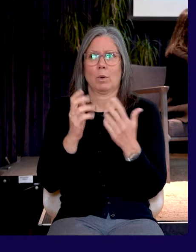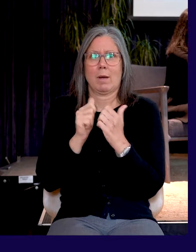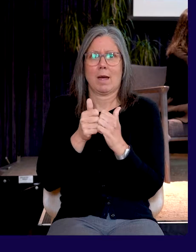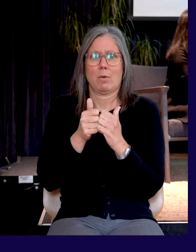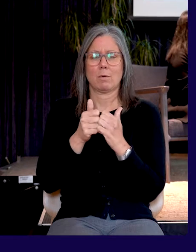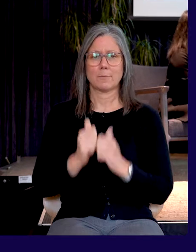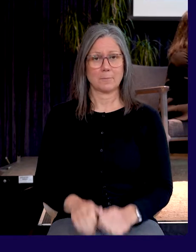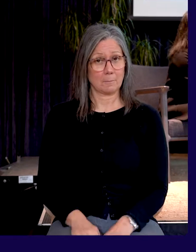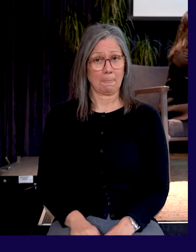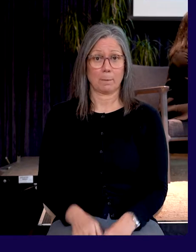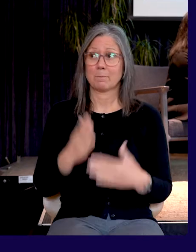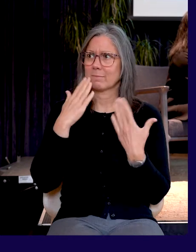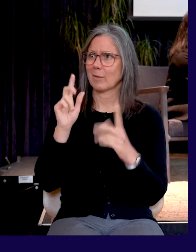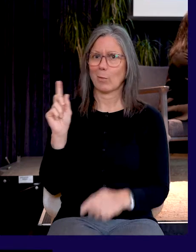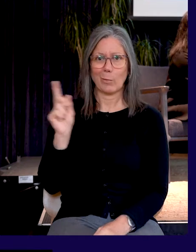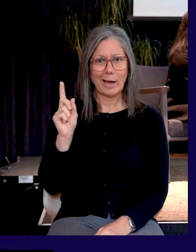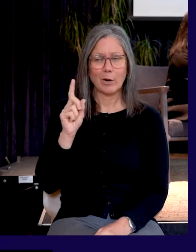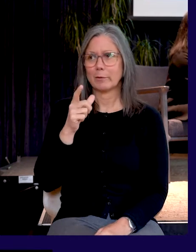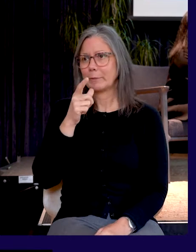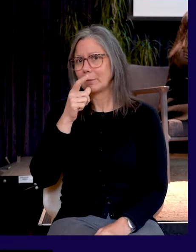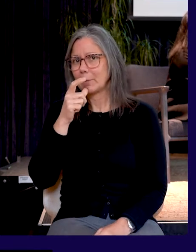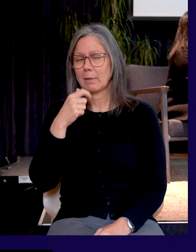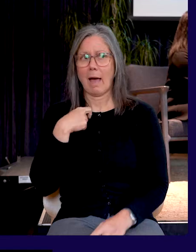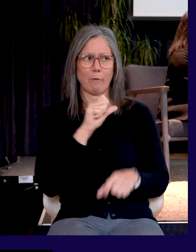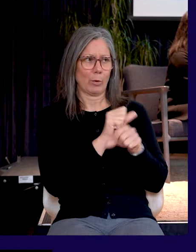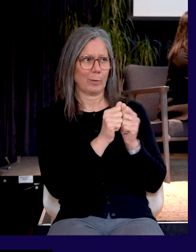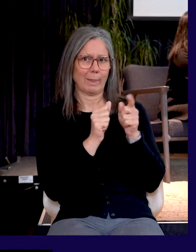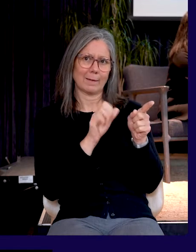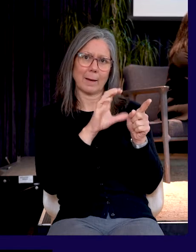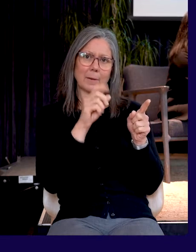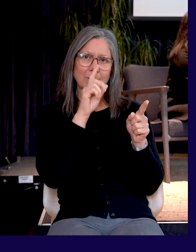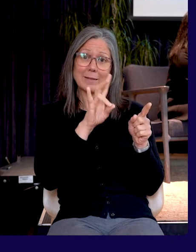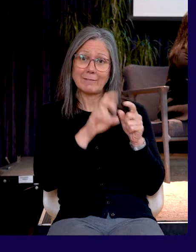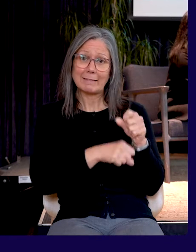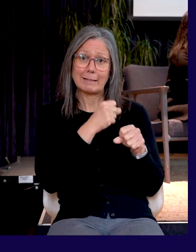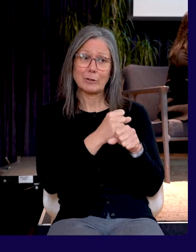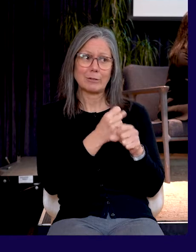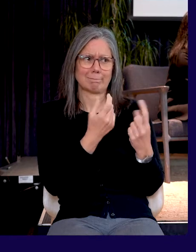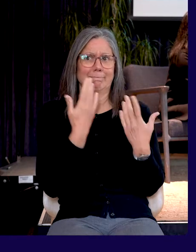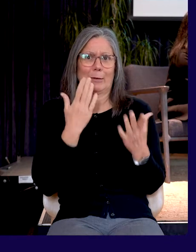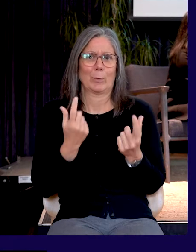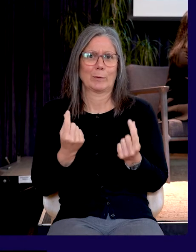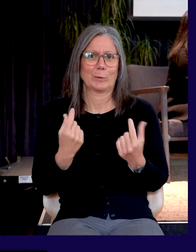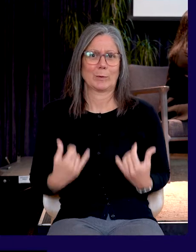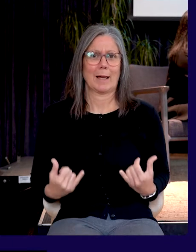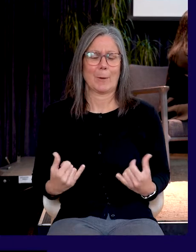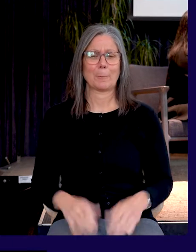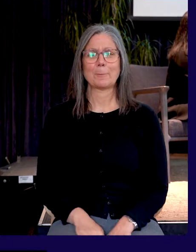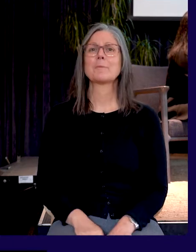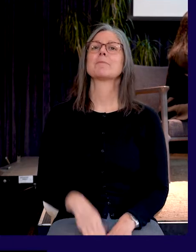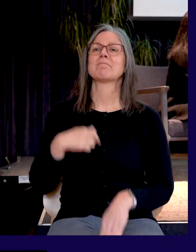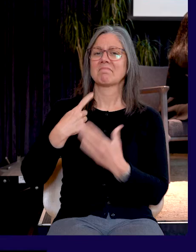to, right? They don't know where to start. I've been with XYZ company for the last 7 years, and I don't know what to do. I